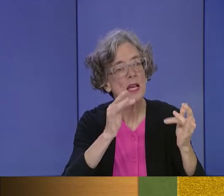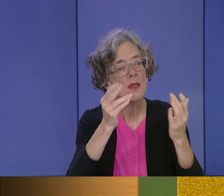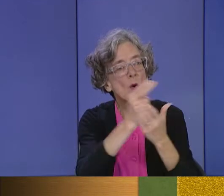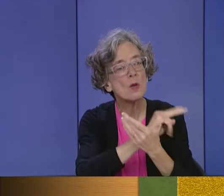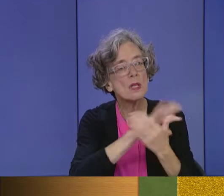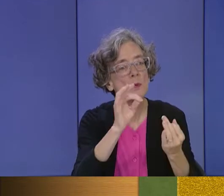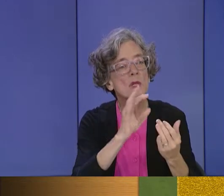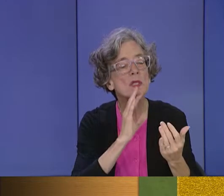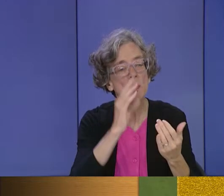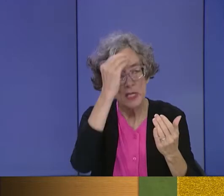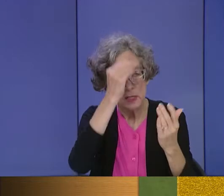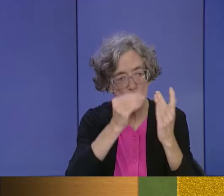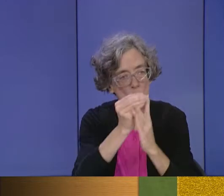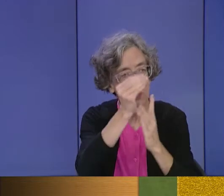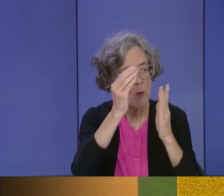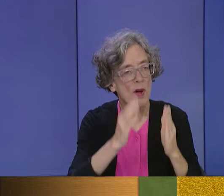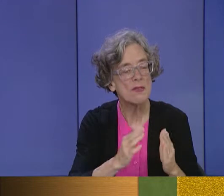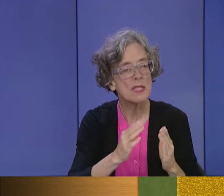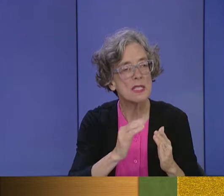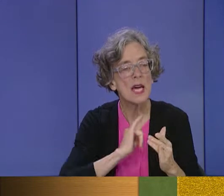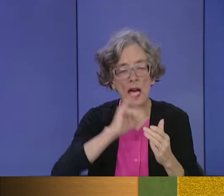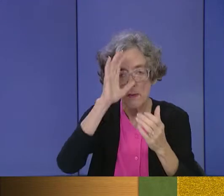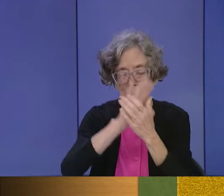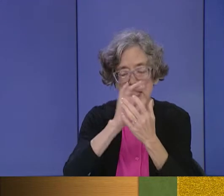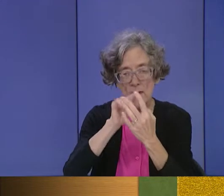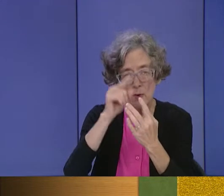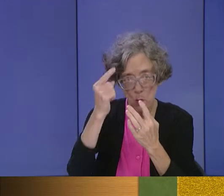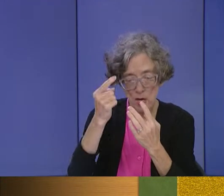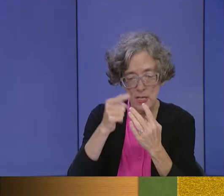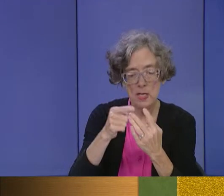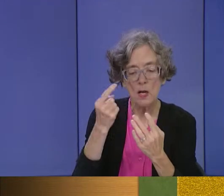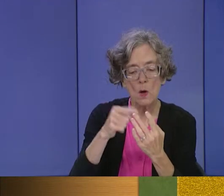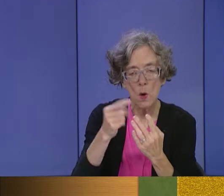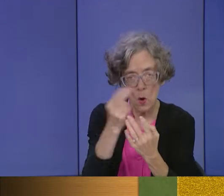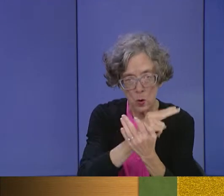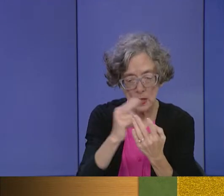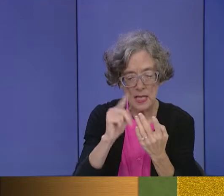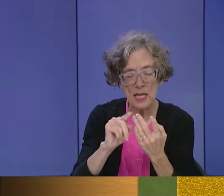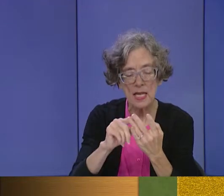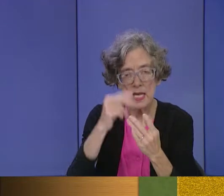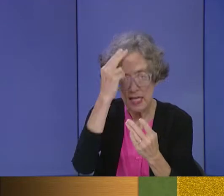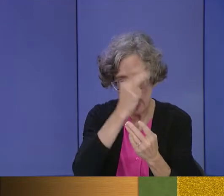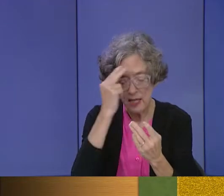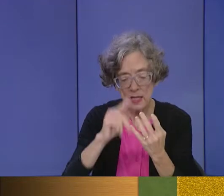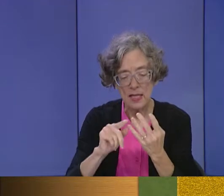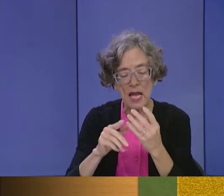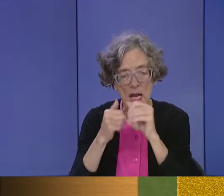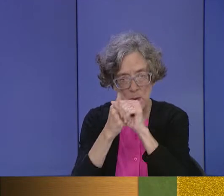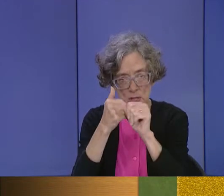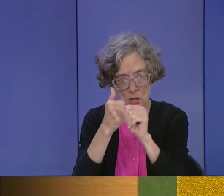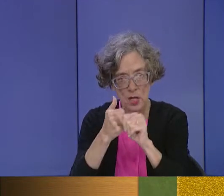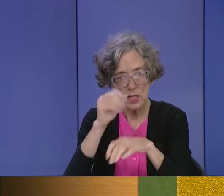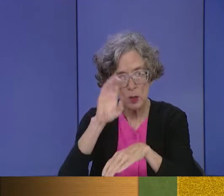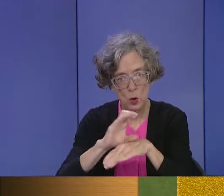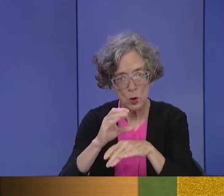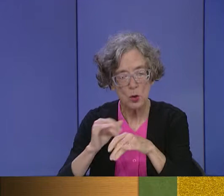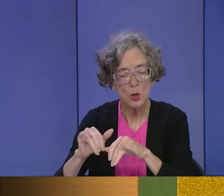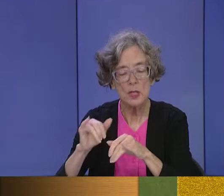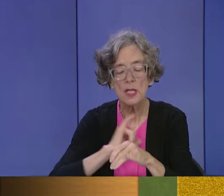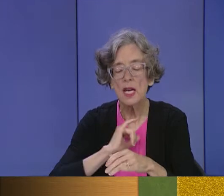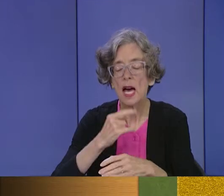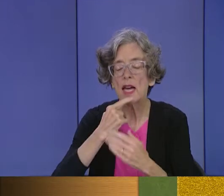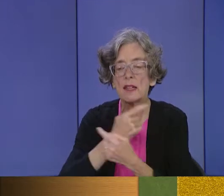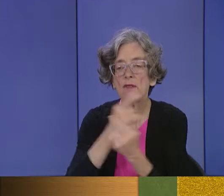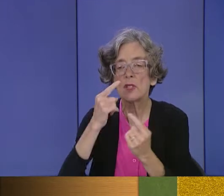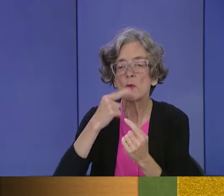has spoken through the prophets. I believe in one holy, Catholic, and apostolic church. I confess one